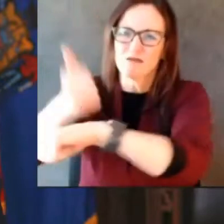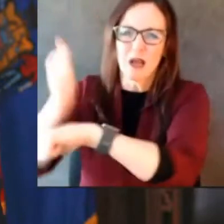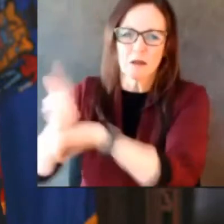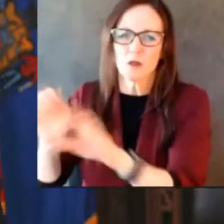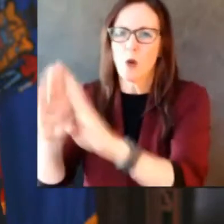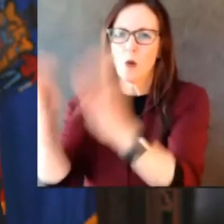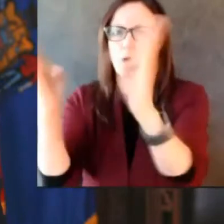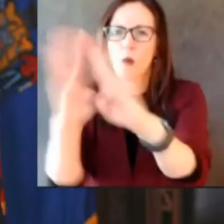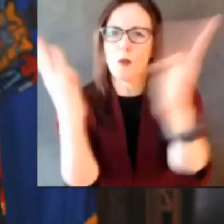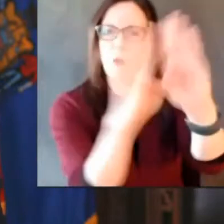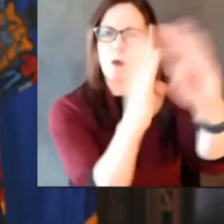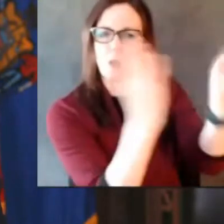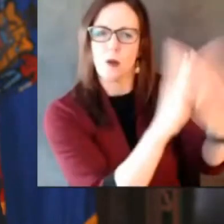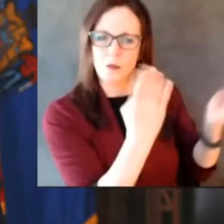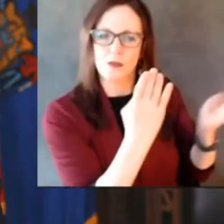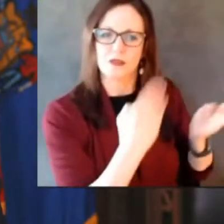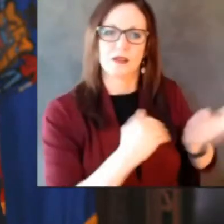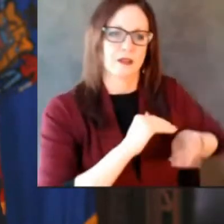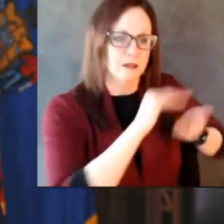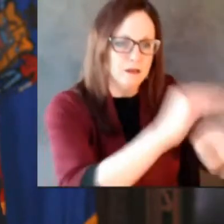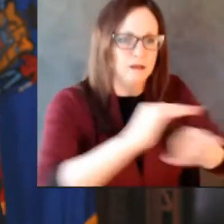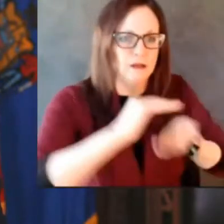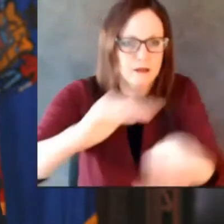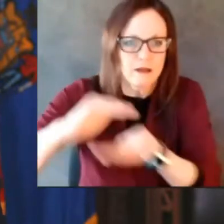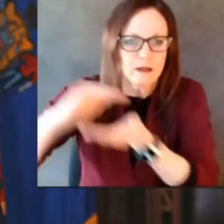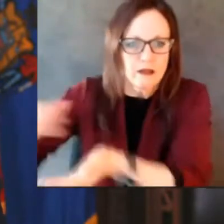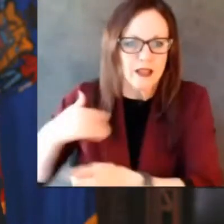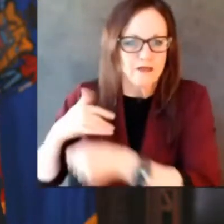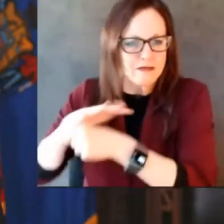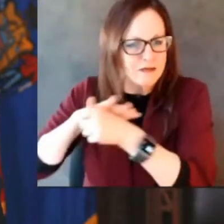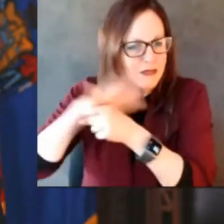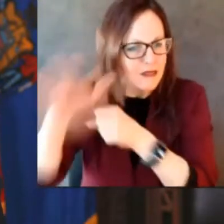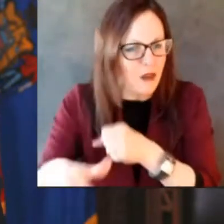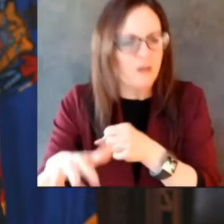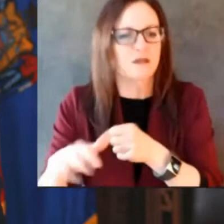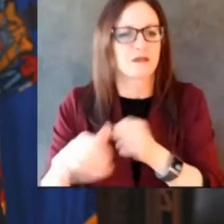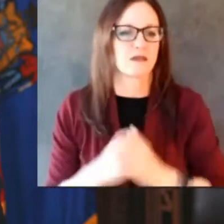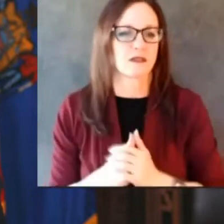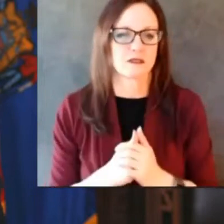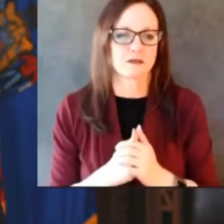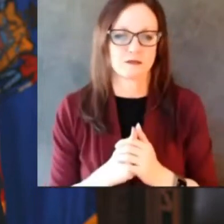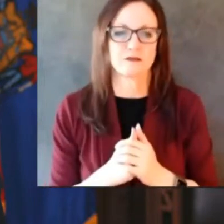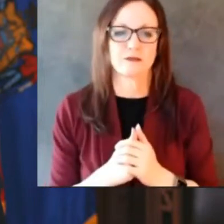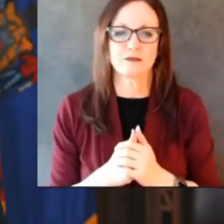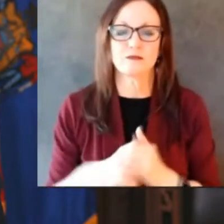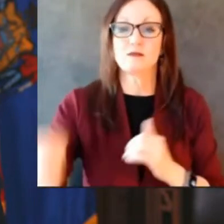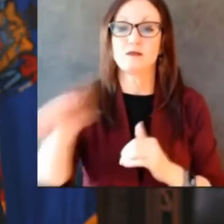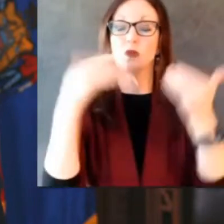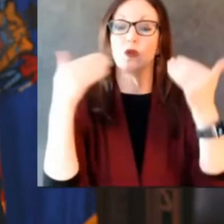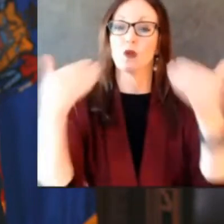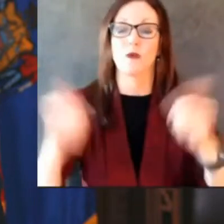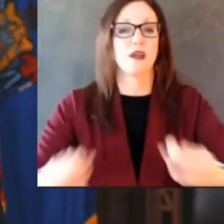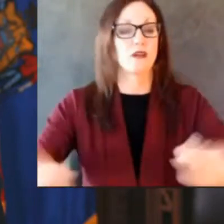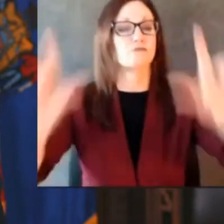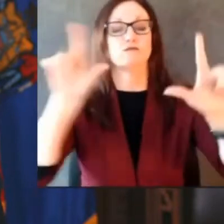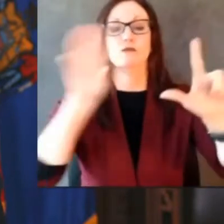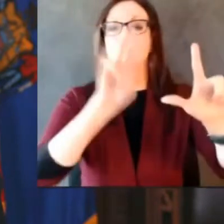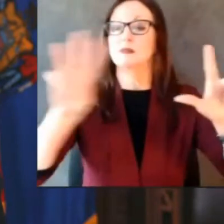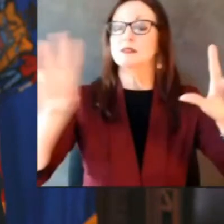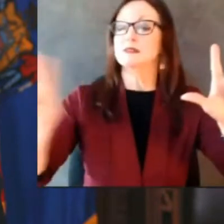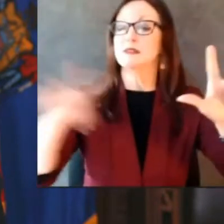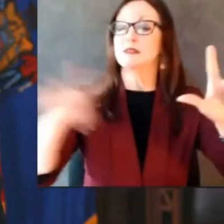COVID-19 vaccine near you, and don't forget to complete your vaccine series. Let's get vaccinated,